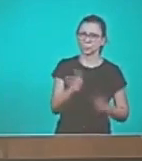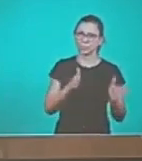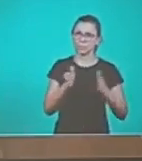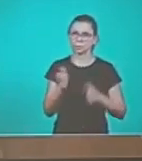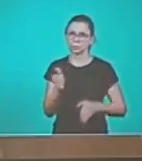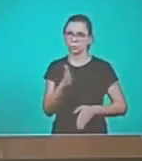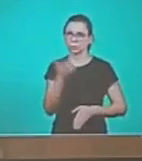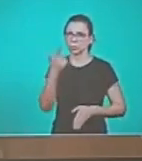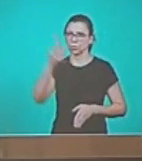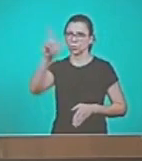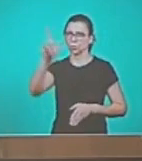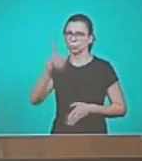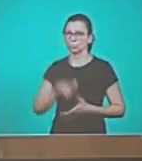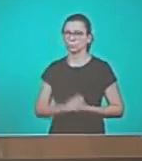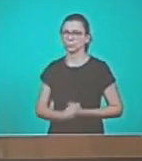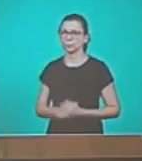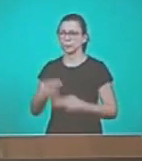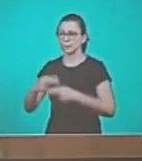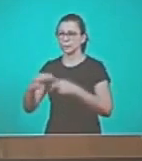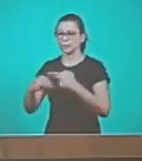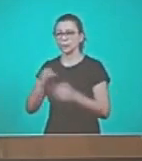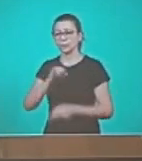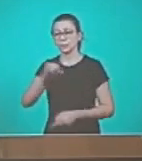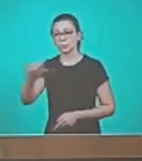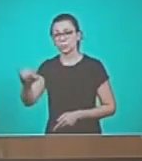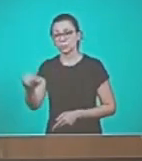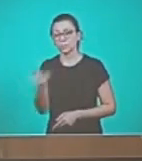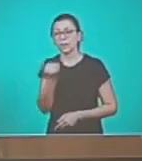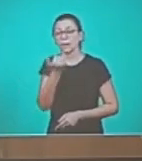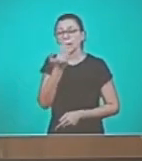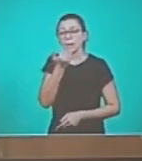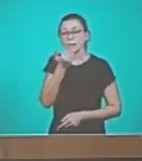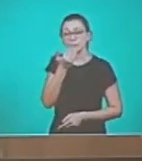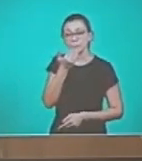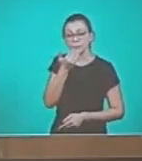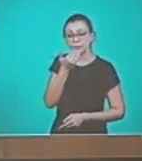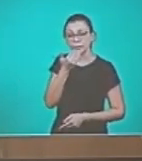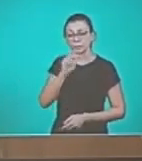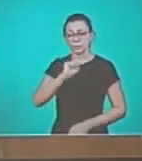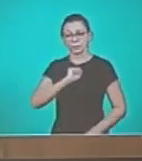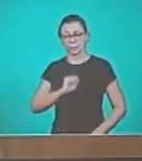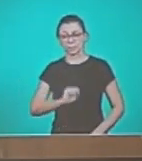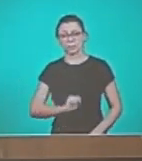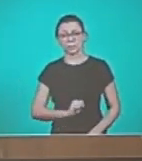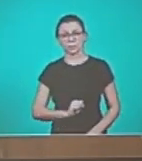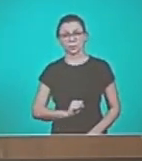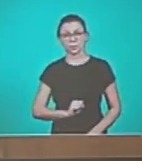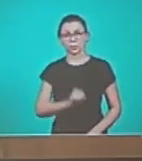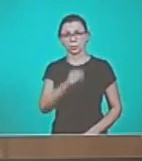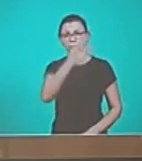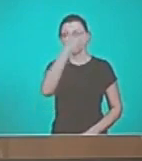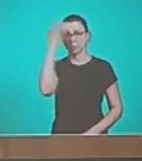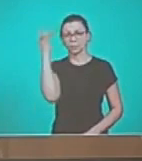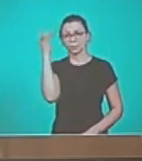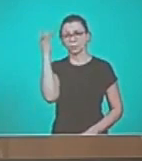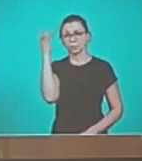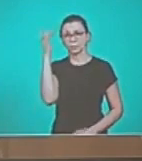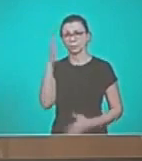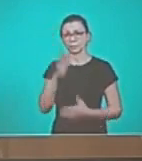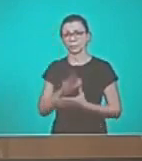to participate on the food of the priests, the ones who